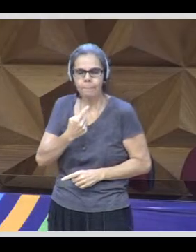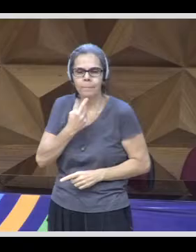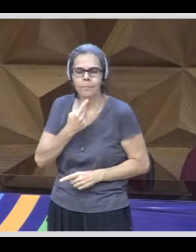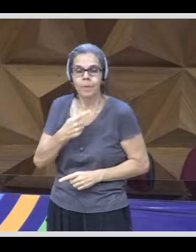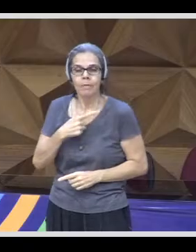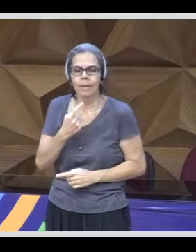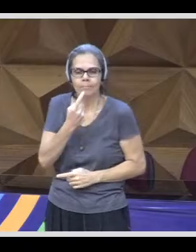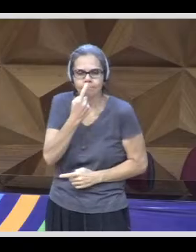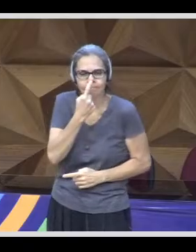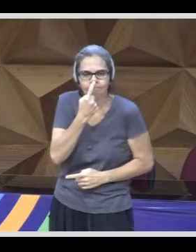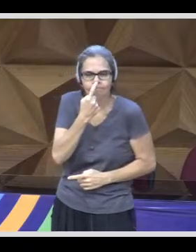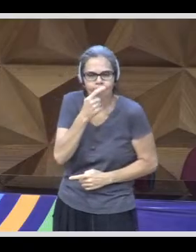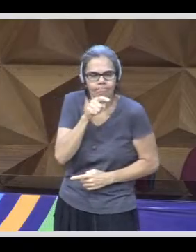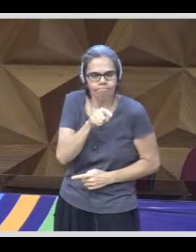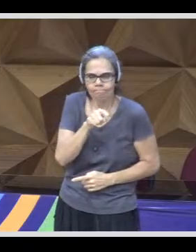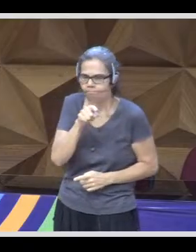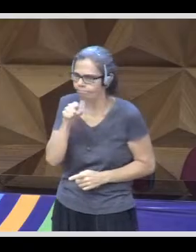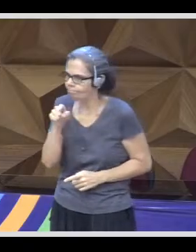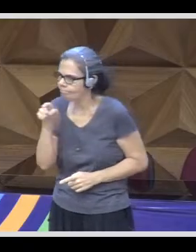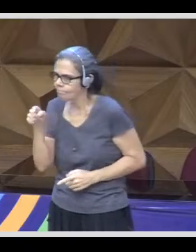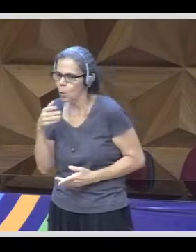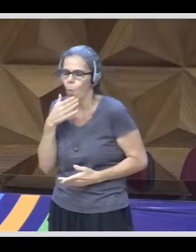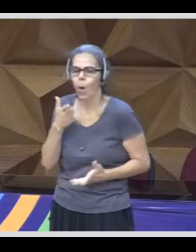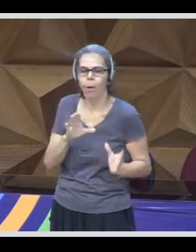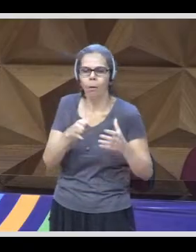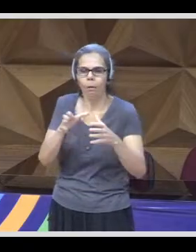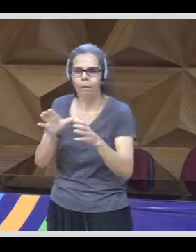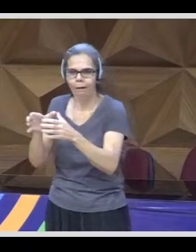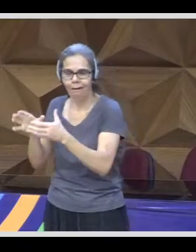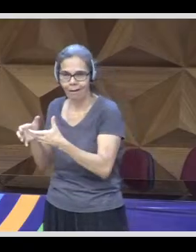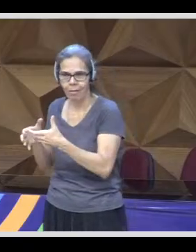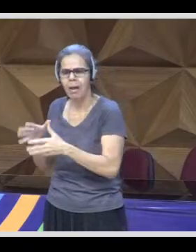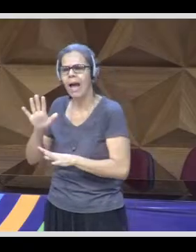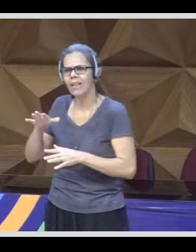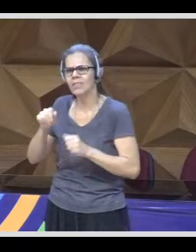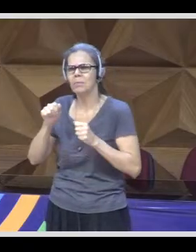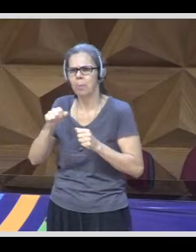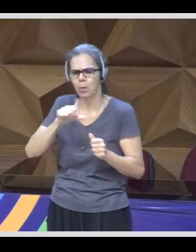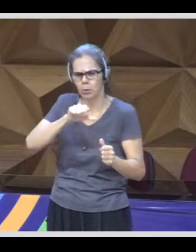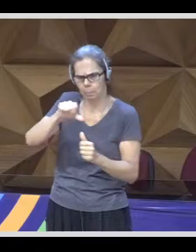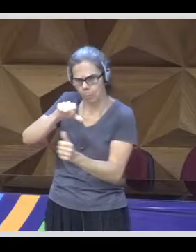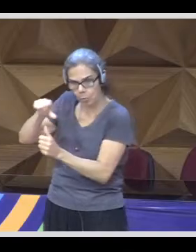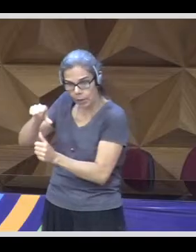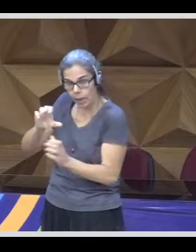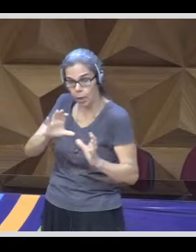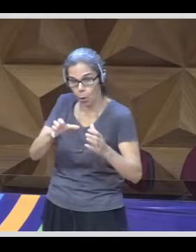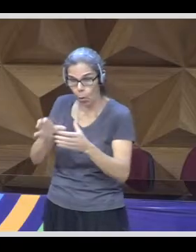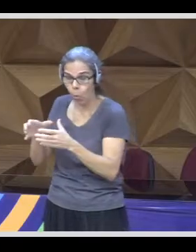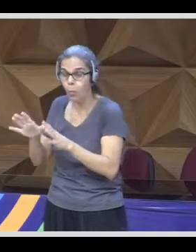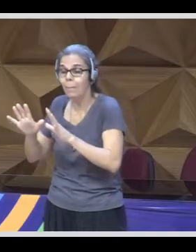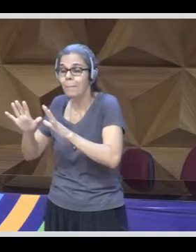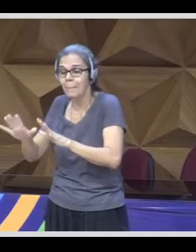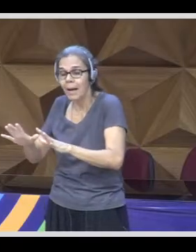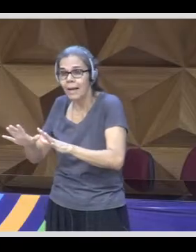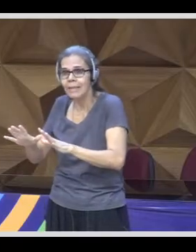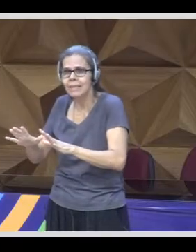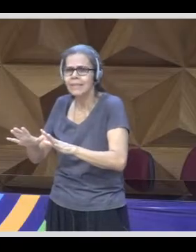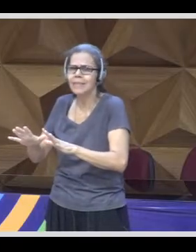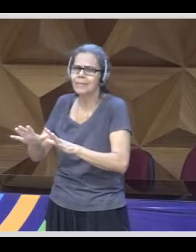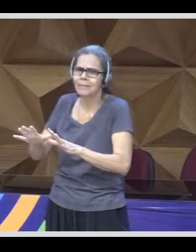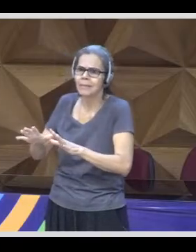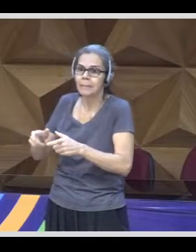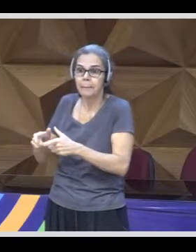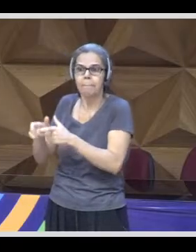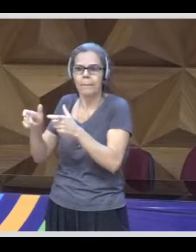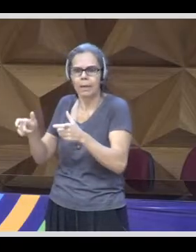trait. The topics matter. We had seen that also in the WhatsApp study. Politics